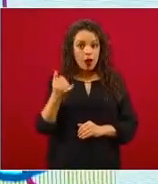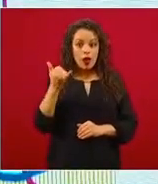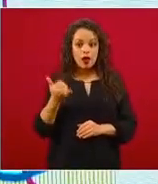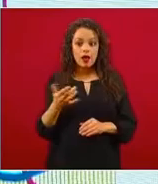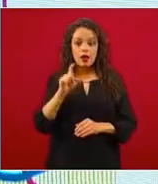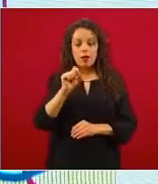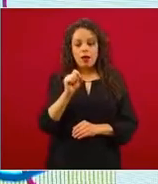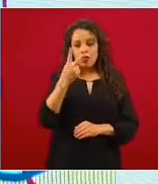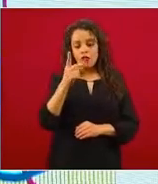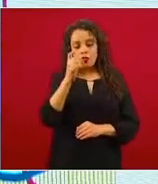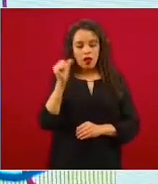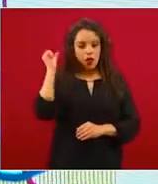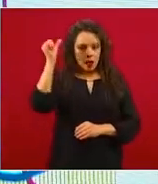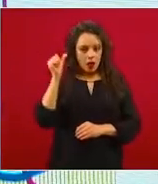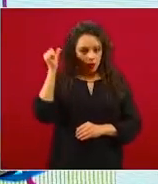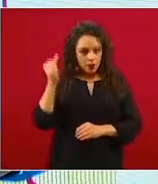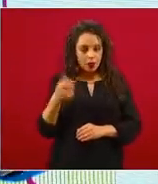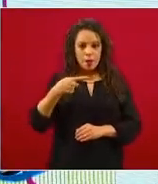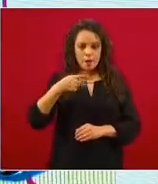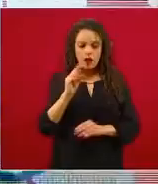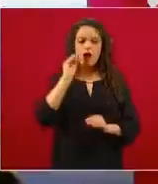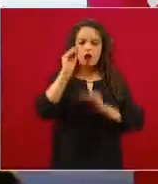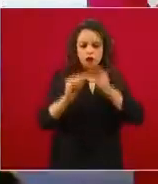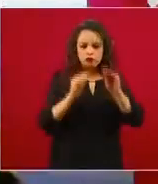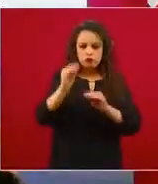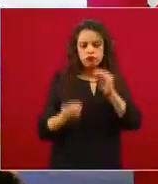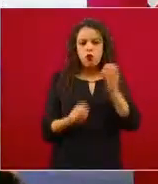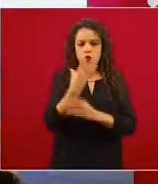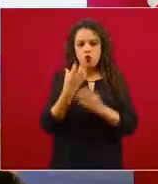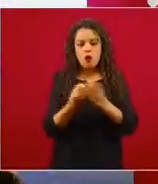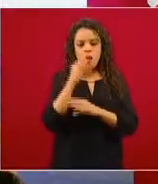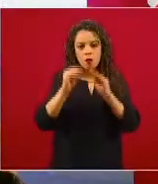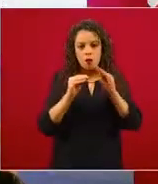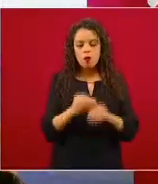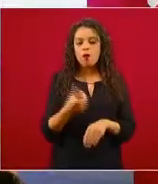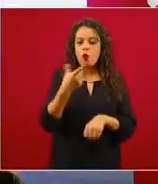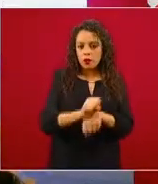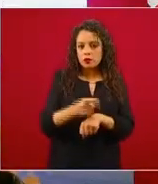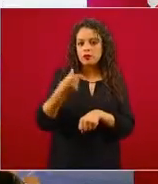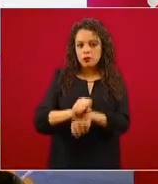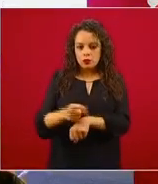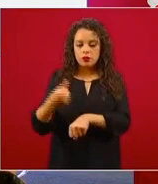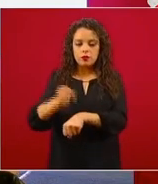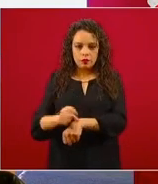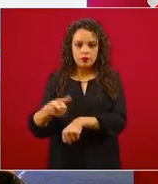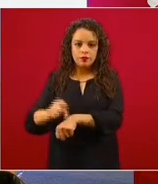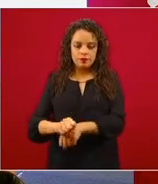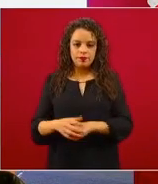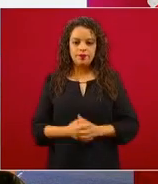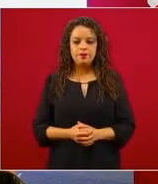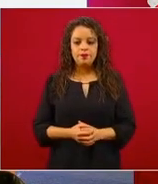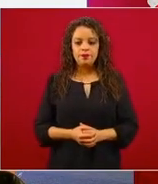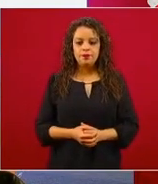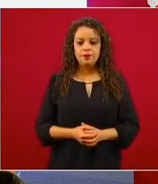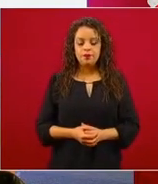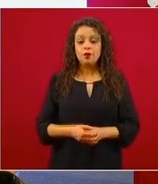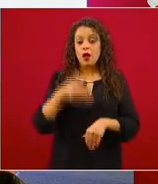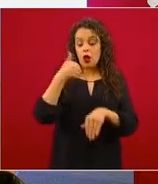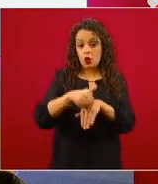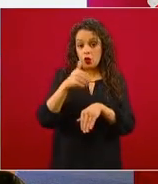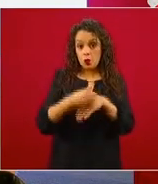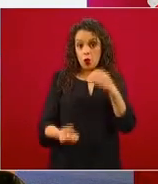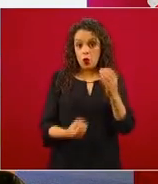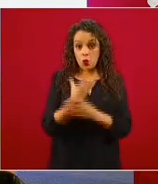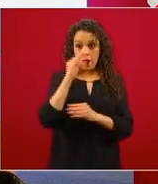minor than the one we had before, and we'll continue to update this prediction as time